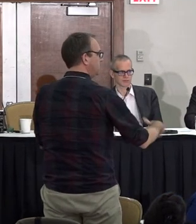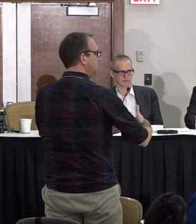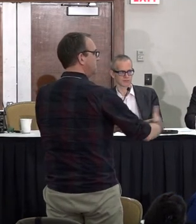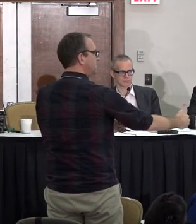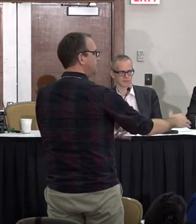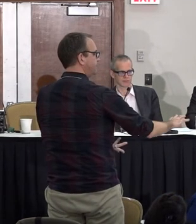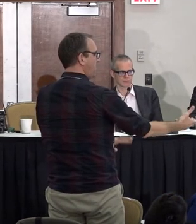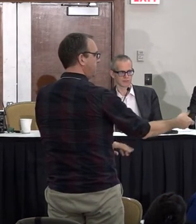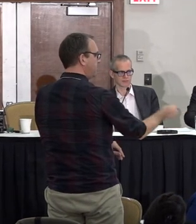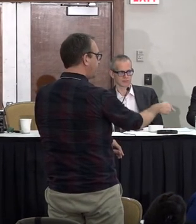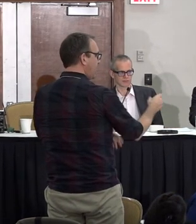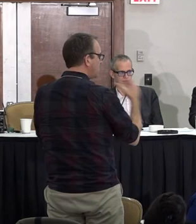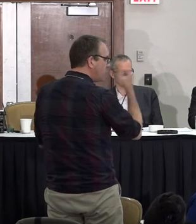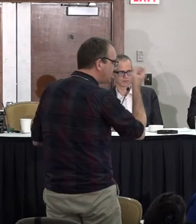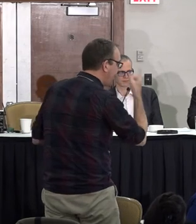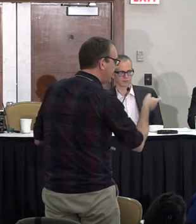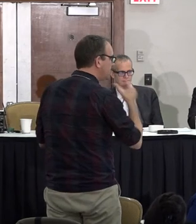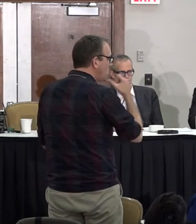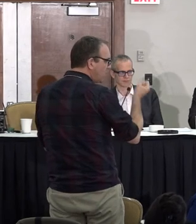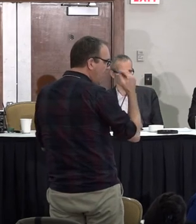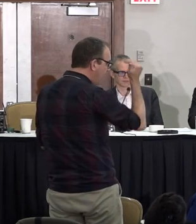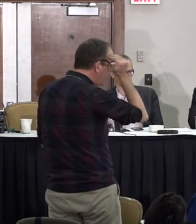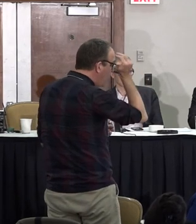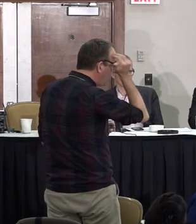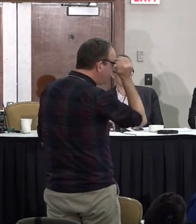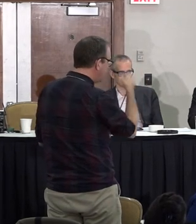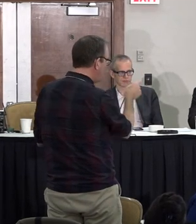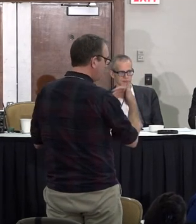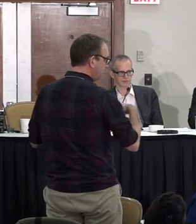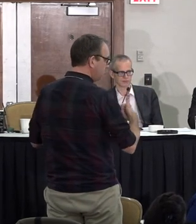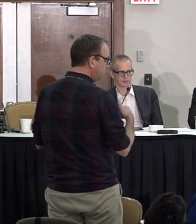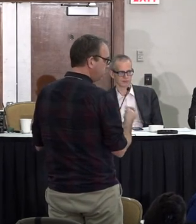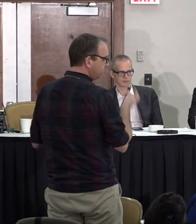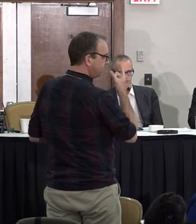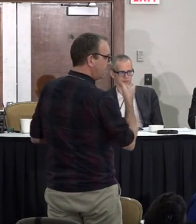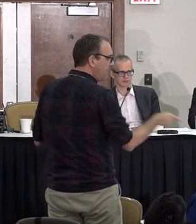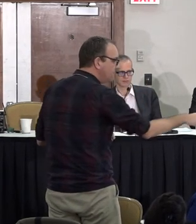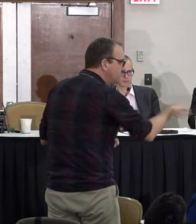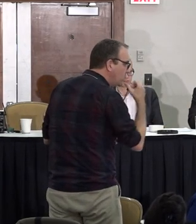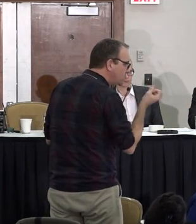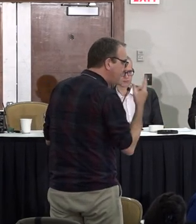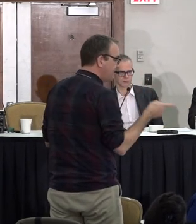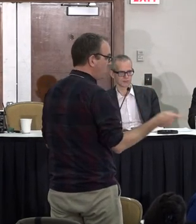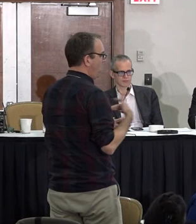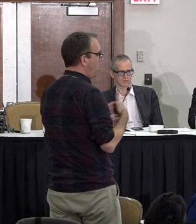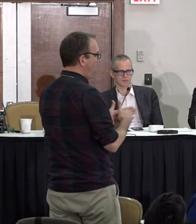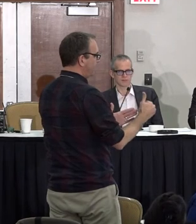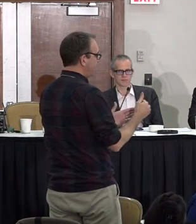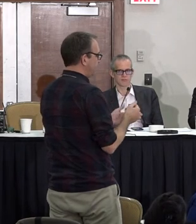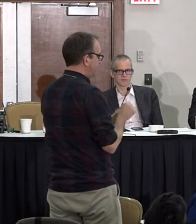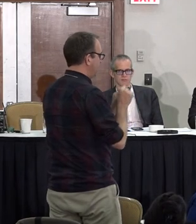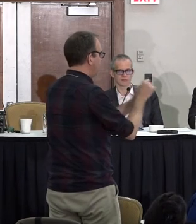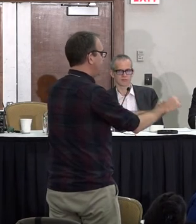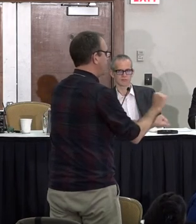and there needs to be some follow-up once an individual with disabilities has been hired, so that the transition is going well,